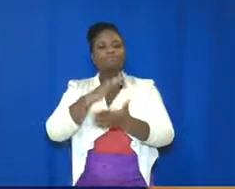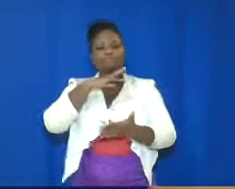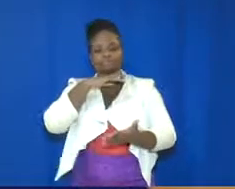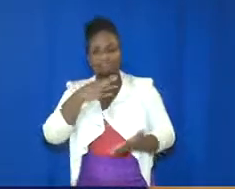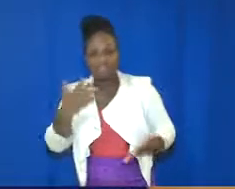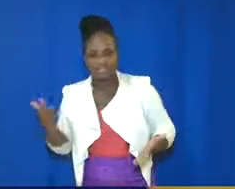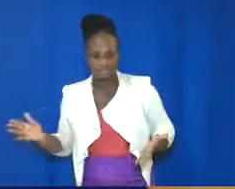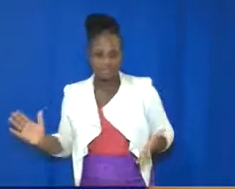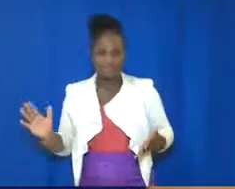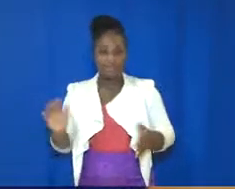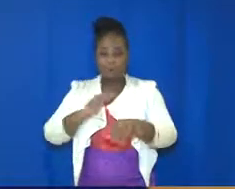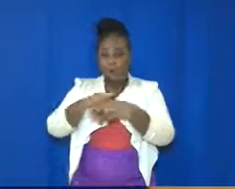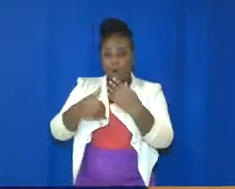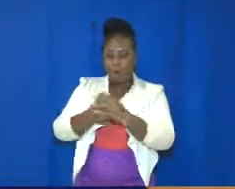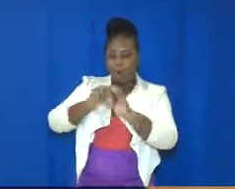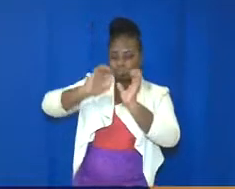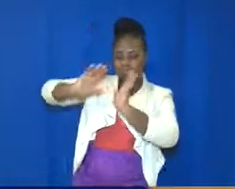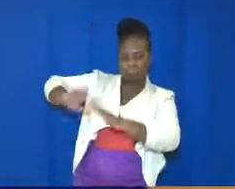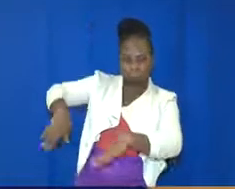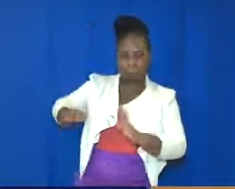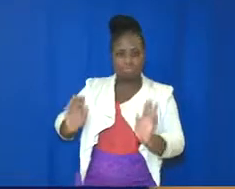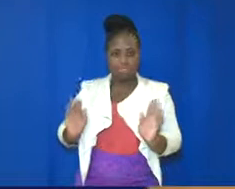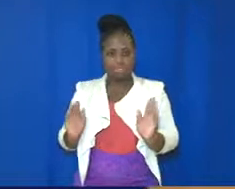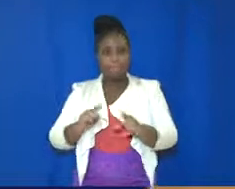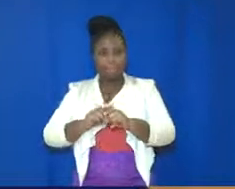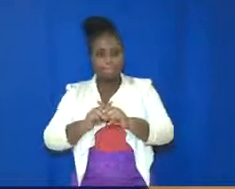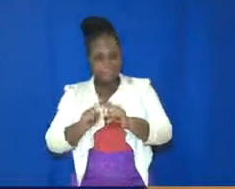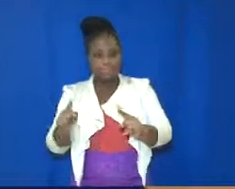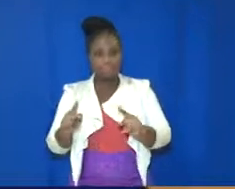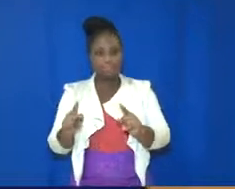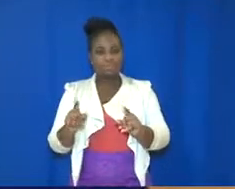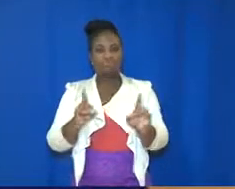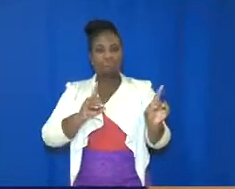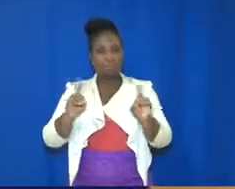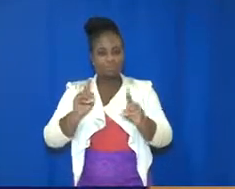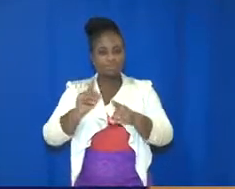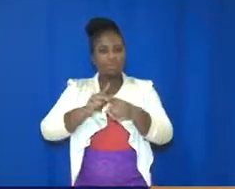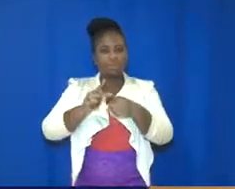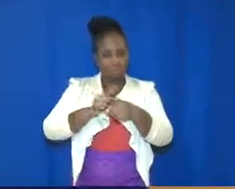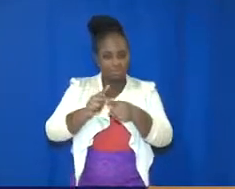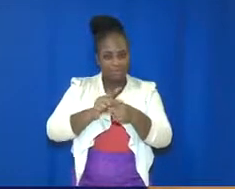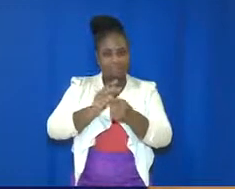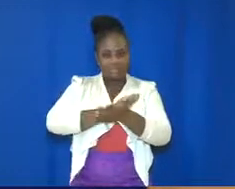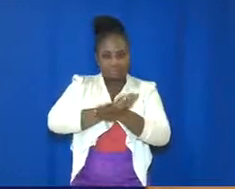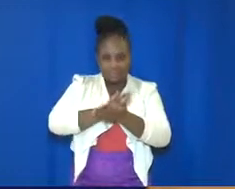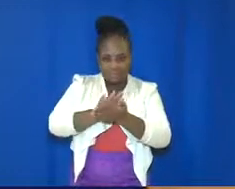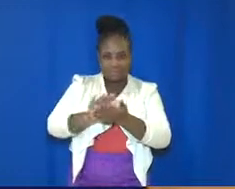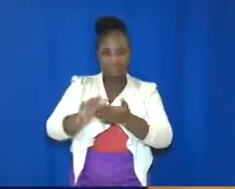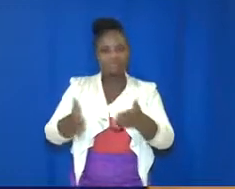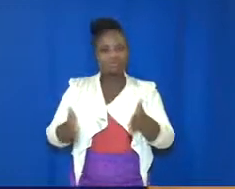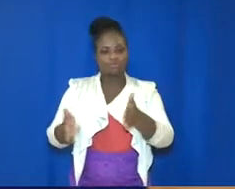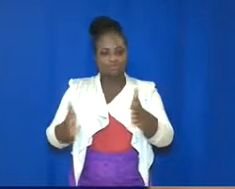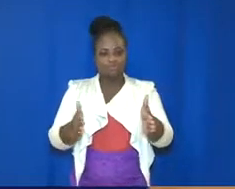lifestyle habits should become part and parcel of our daily routines, which will help